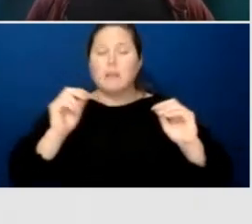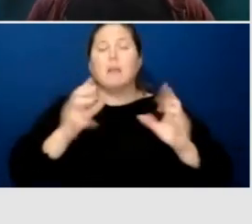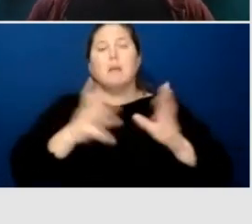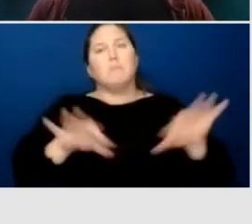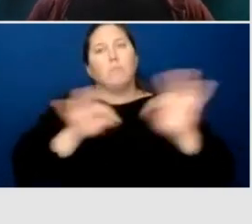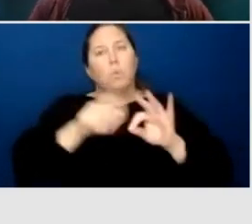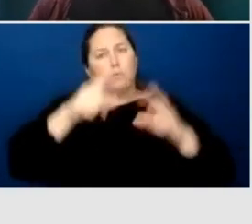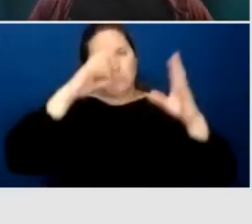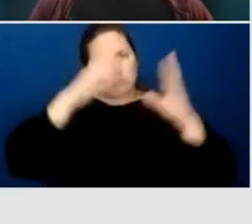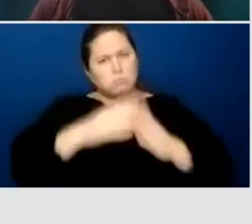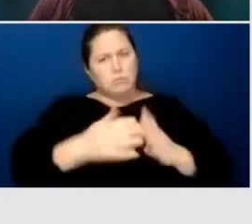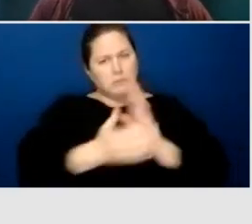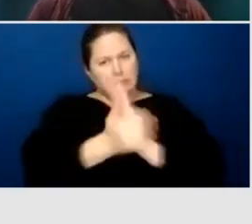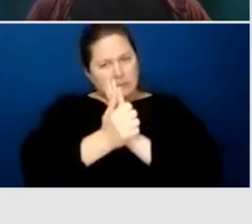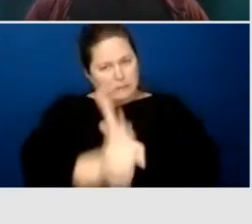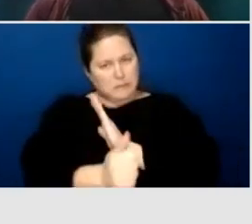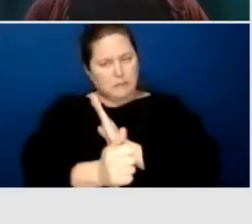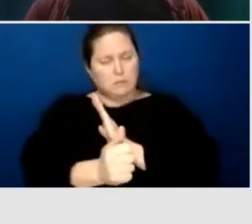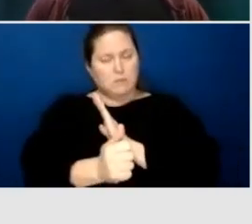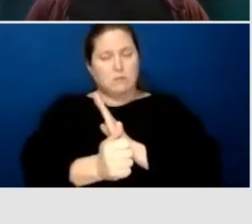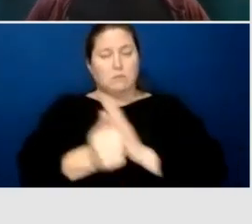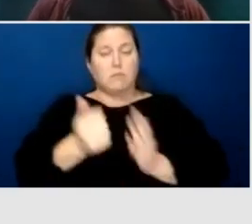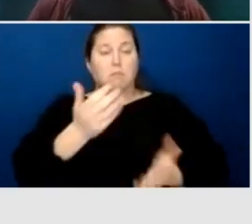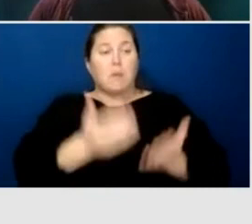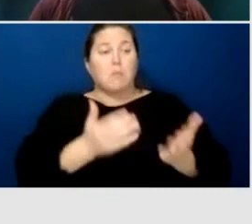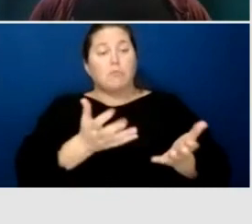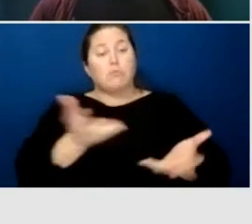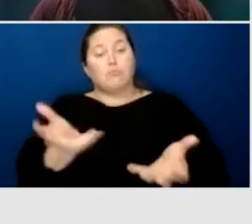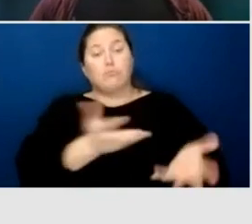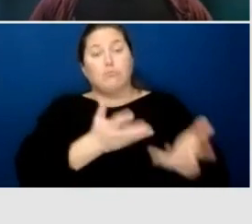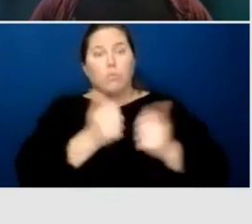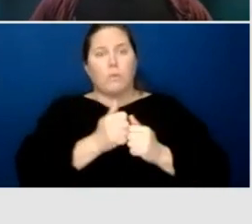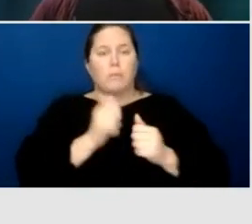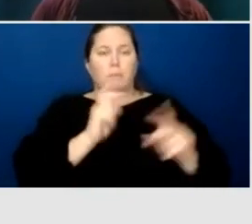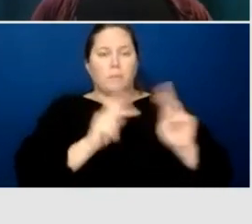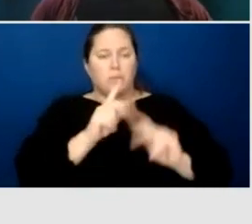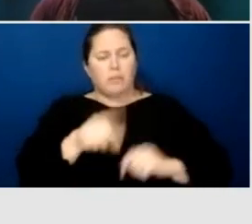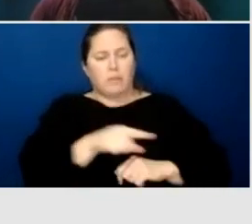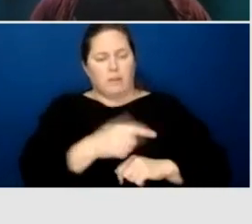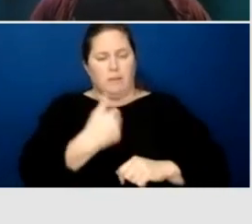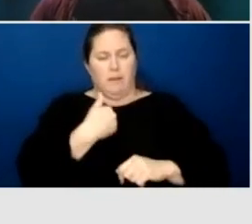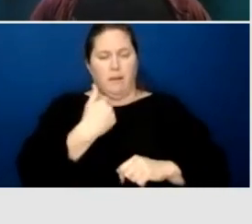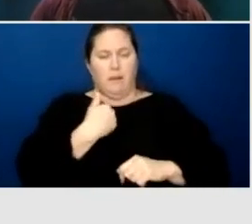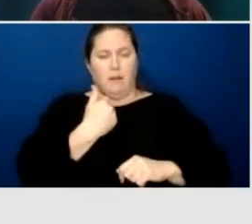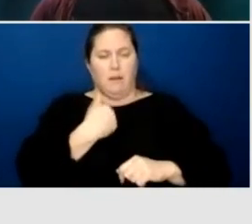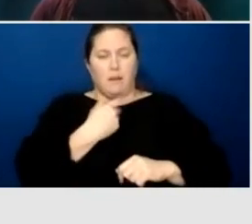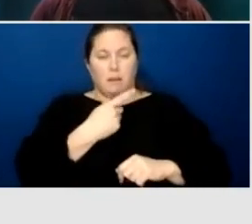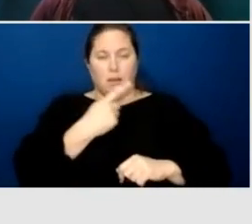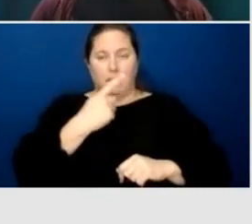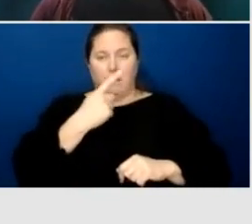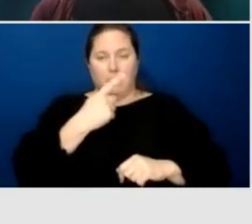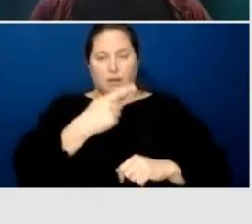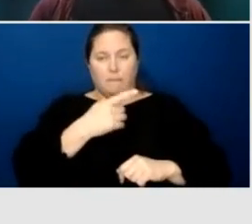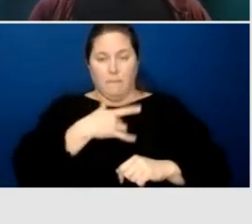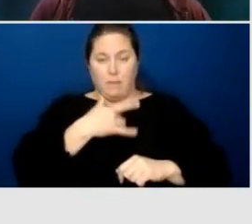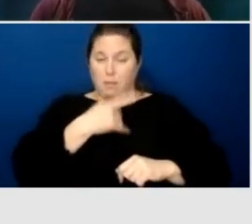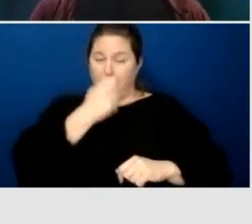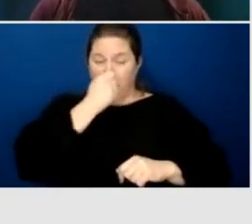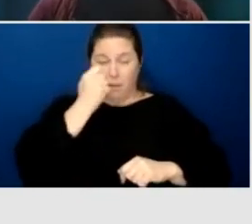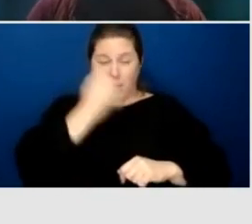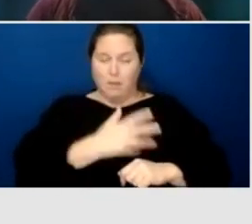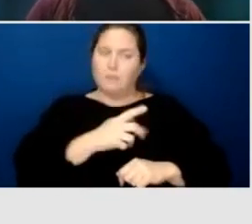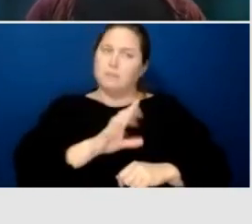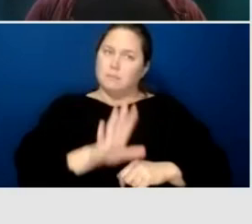in a job where maybe you're talking to people who are young and they, you know, you think that they don't care about these things. When you're working for